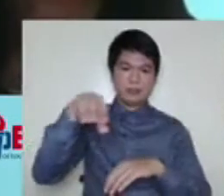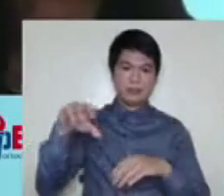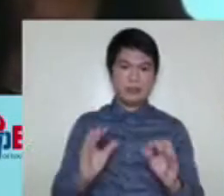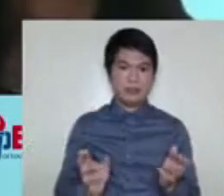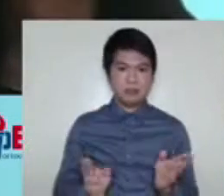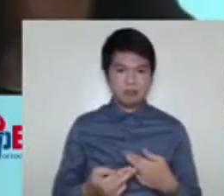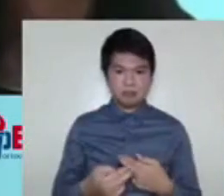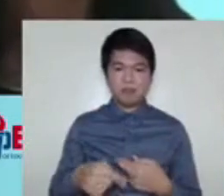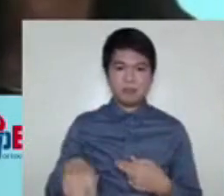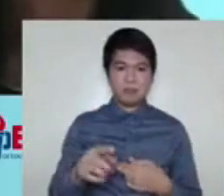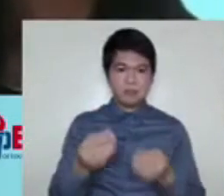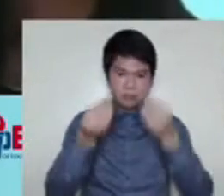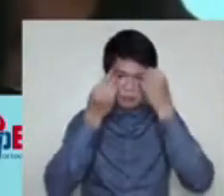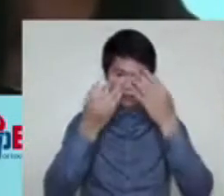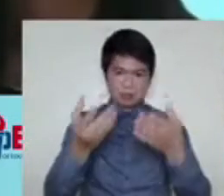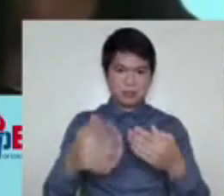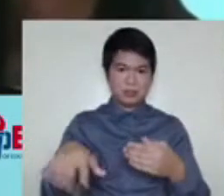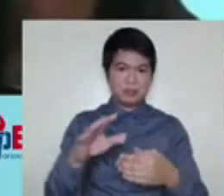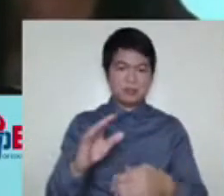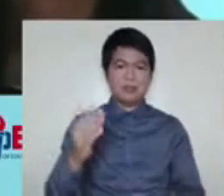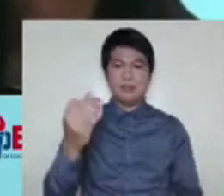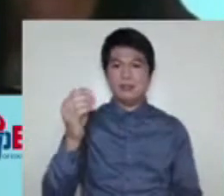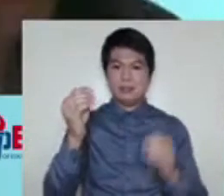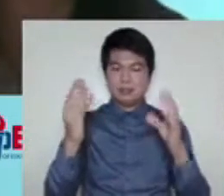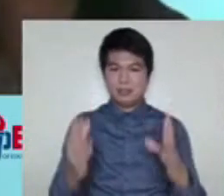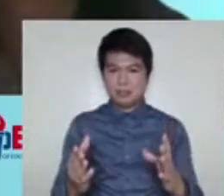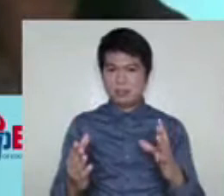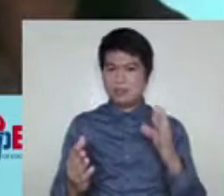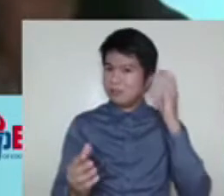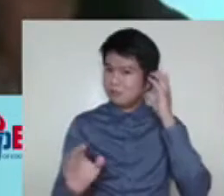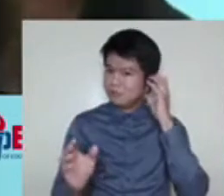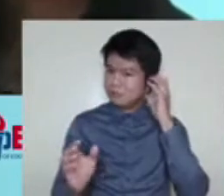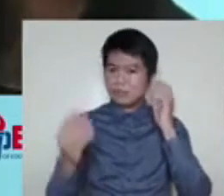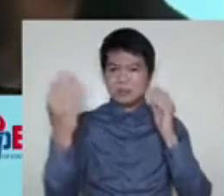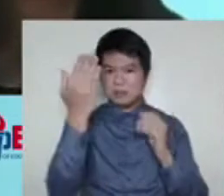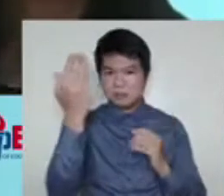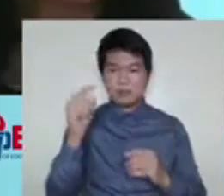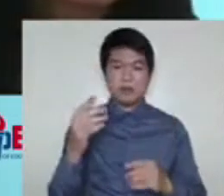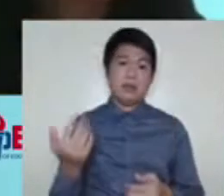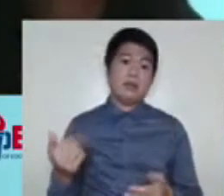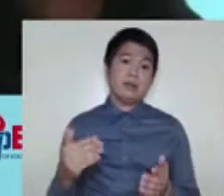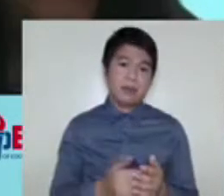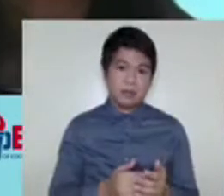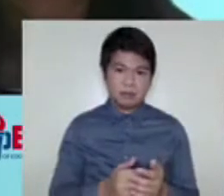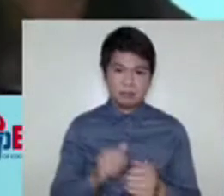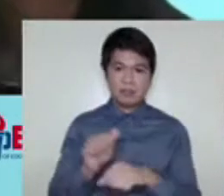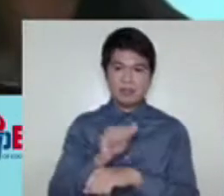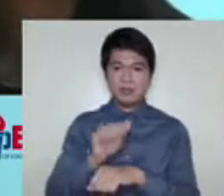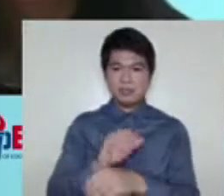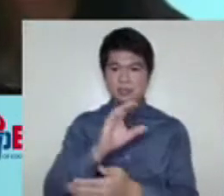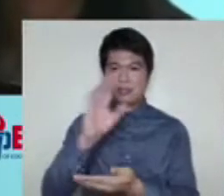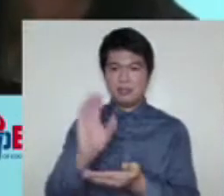teacher broadcasters, because again, you are currently reassigned as broadcasters in the central office. When we say